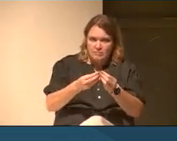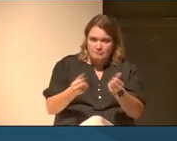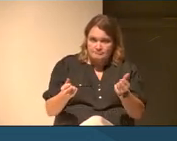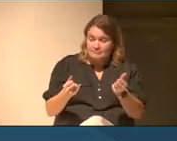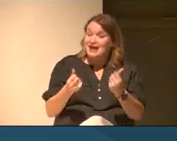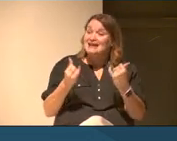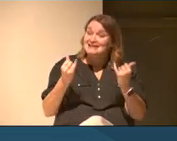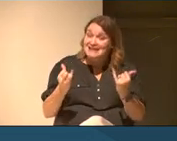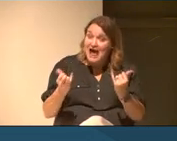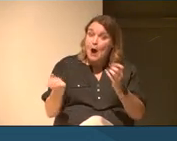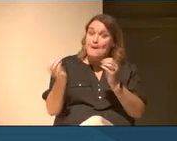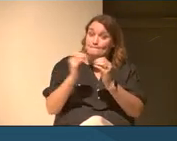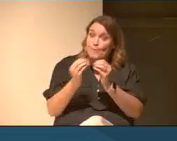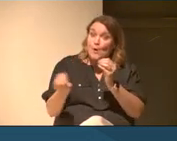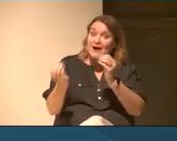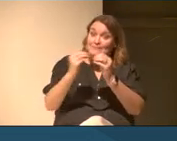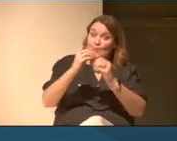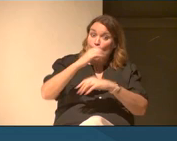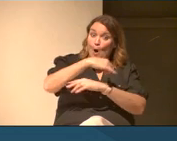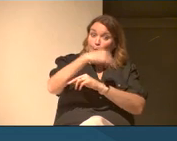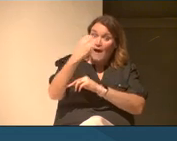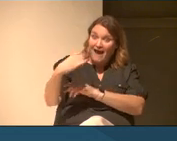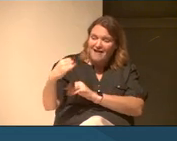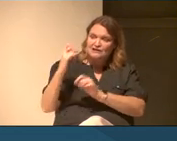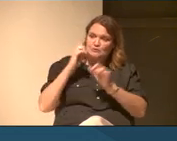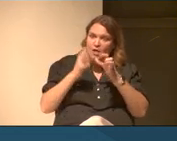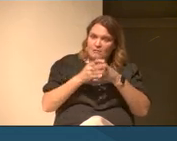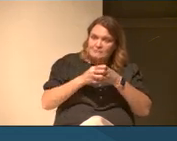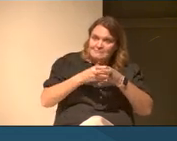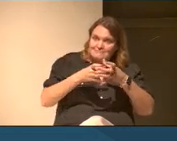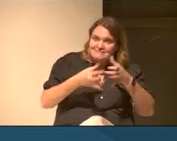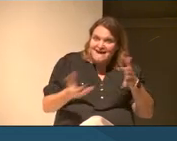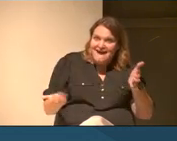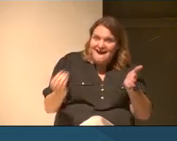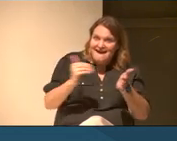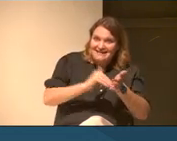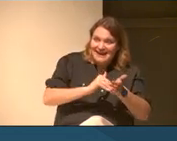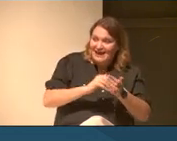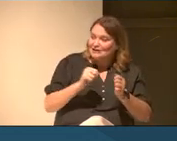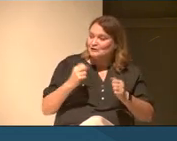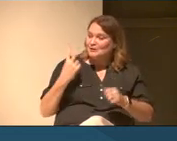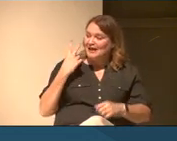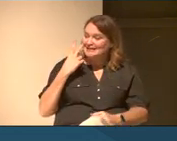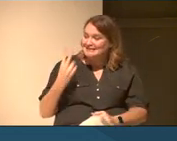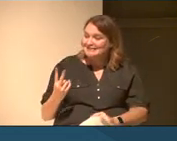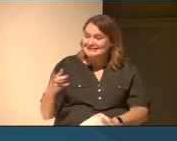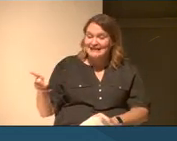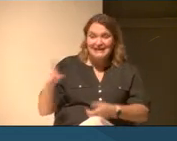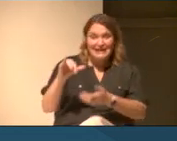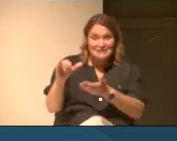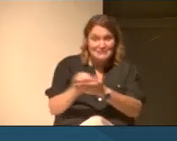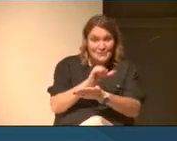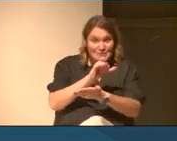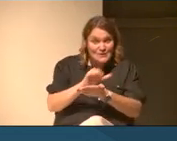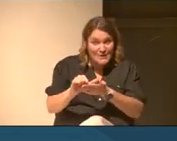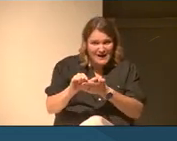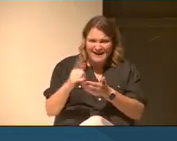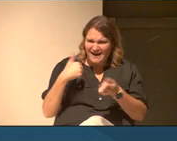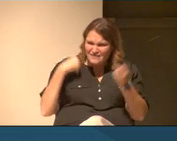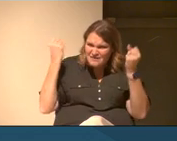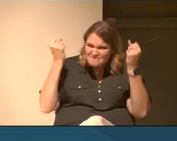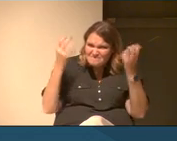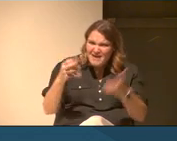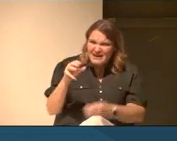whale species are on the road to recovery. And you see here a whale sort of checking out the Empire State Building. I mean, there are lots of whales right off of New York